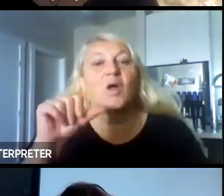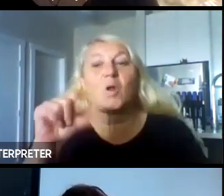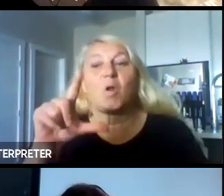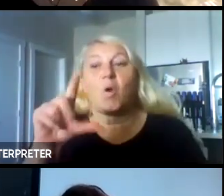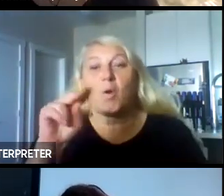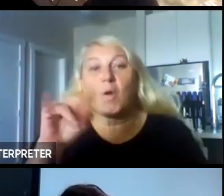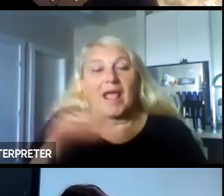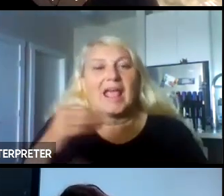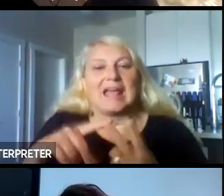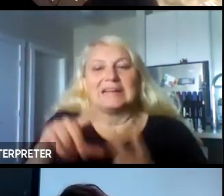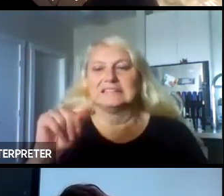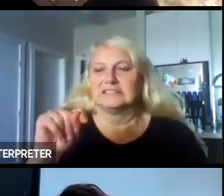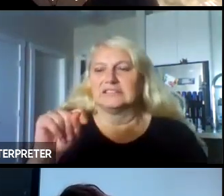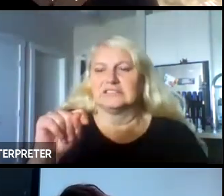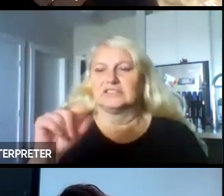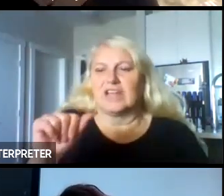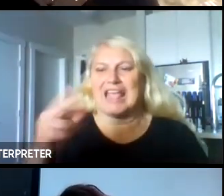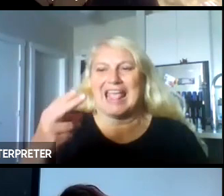Taimian peoples.